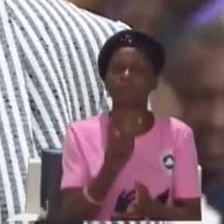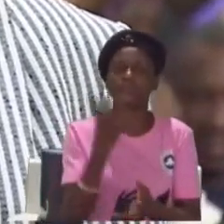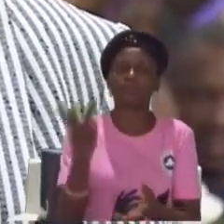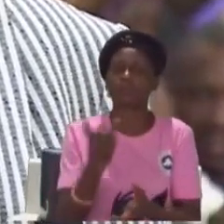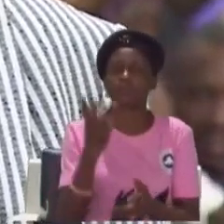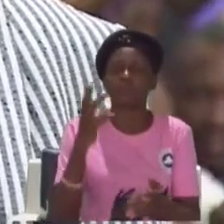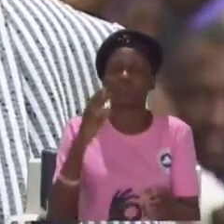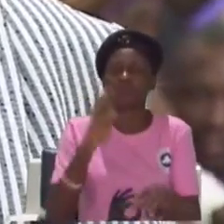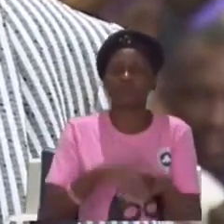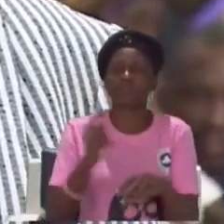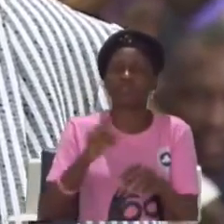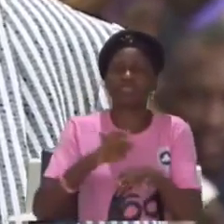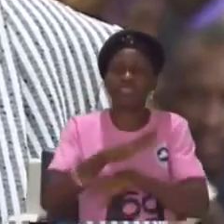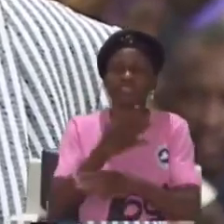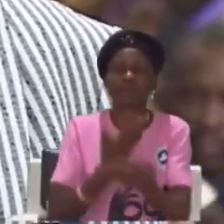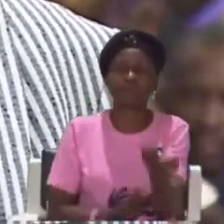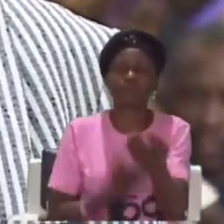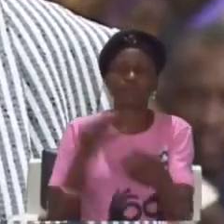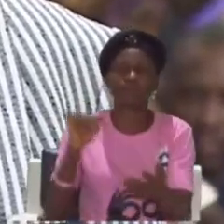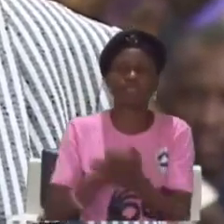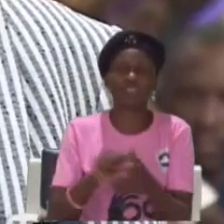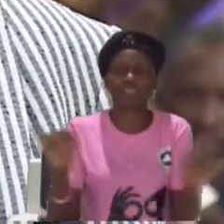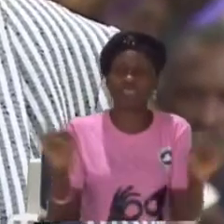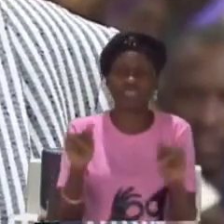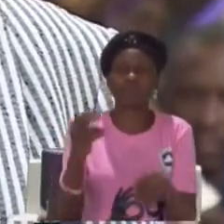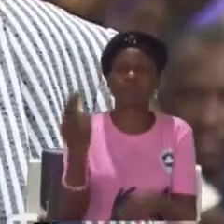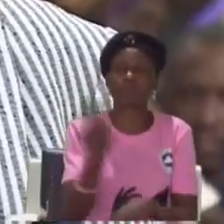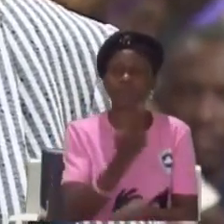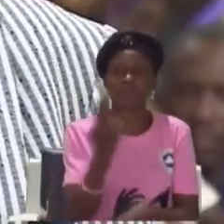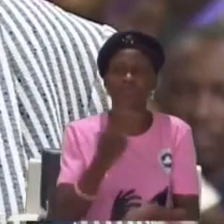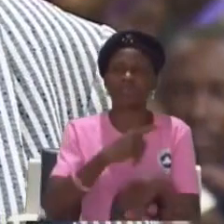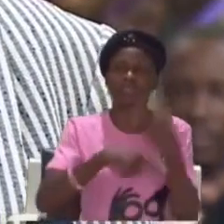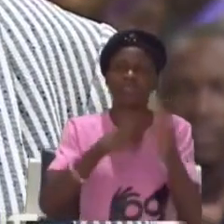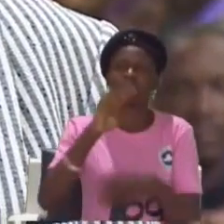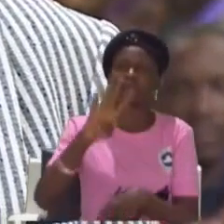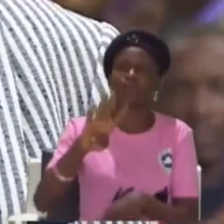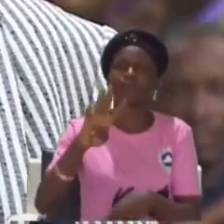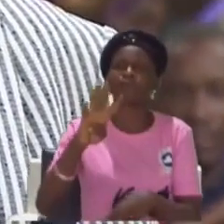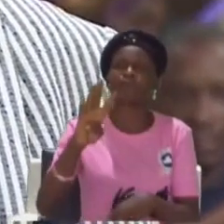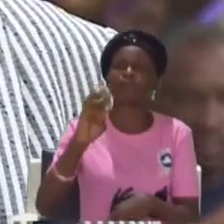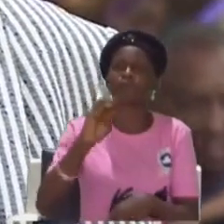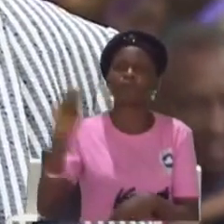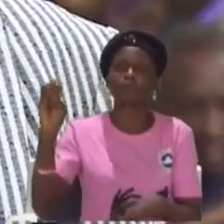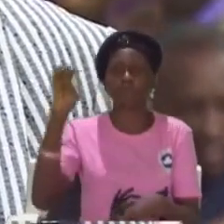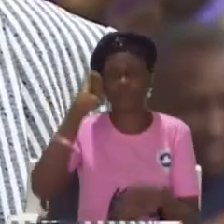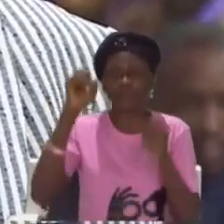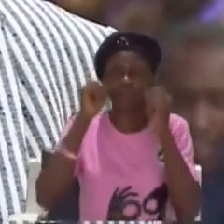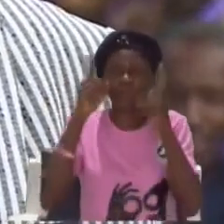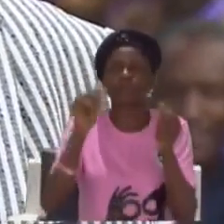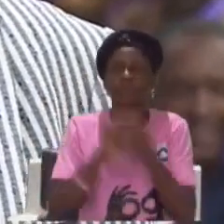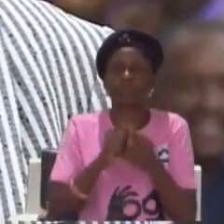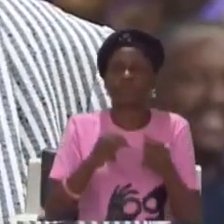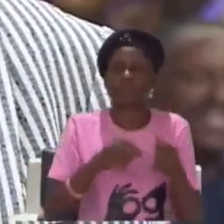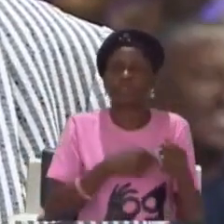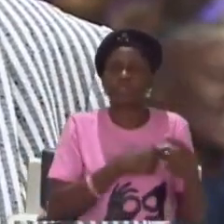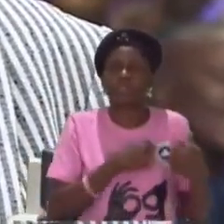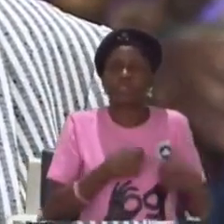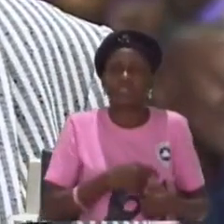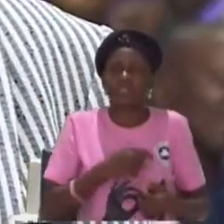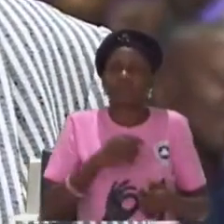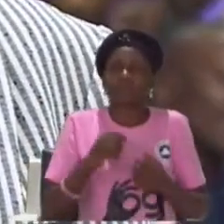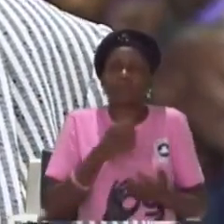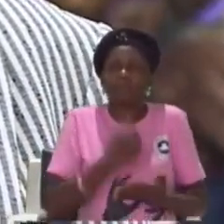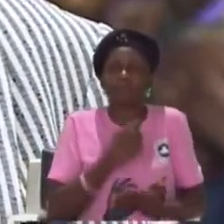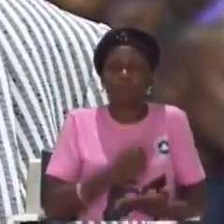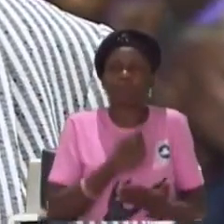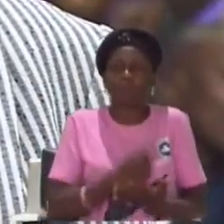the early morning of that same Thursday, around 4 o'clock, I woke up with my heart beating very